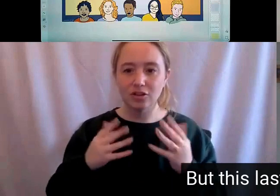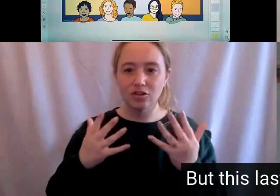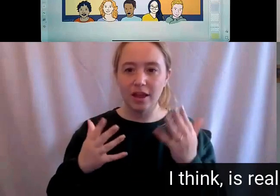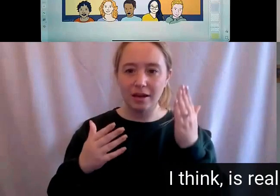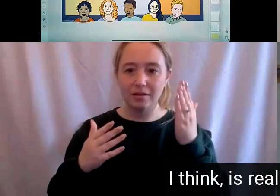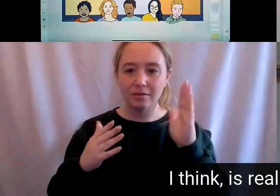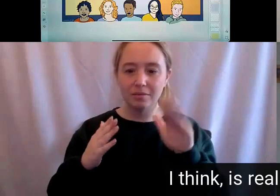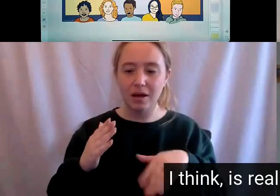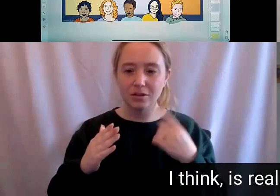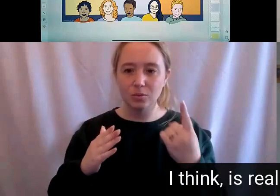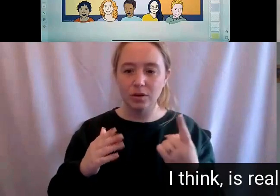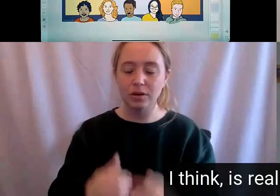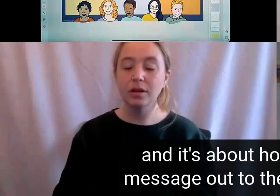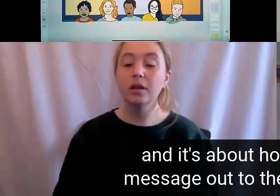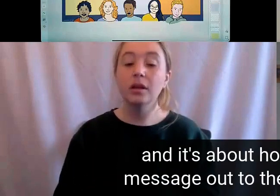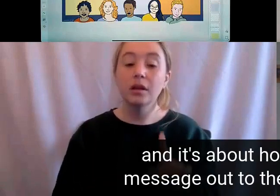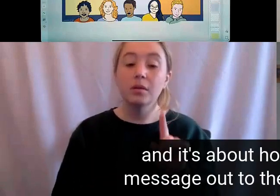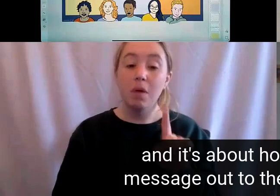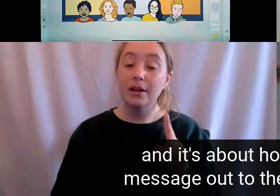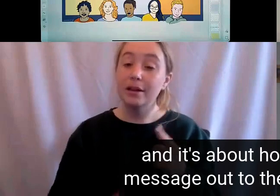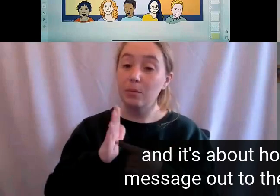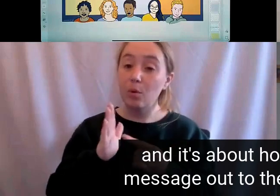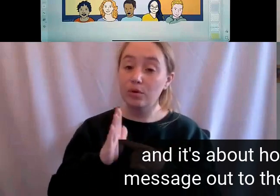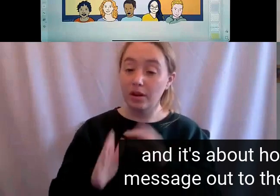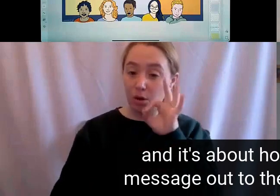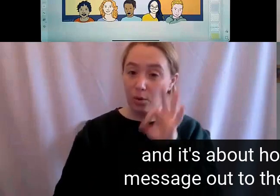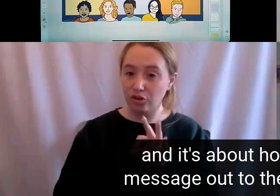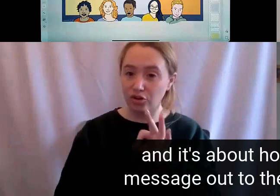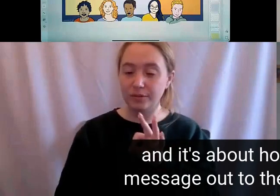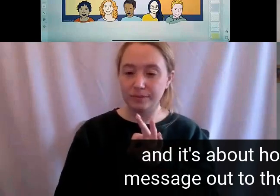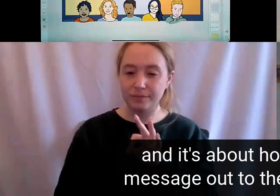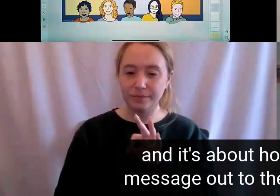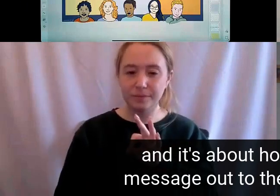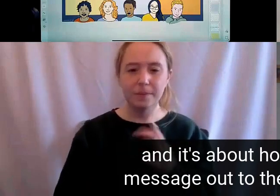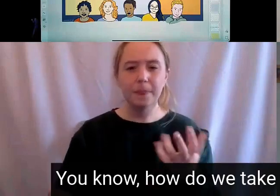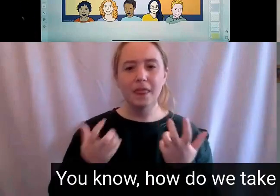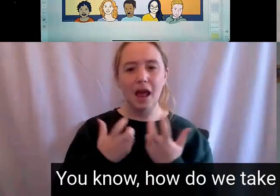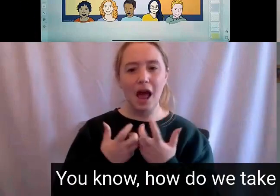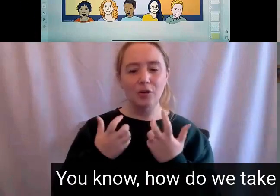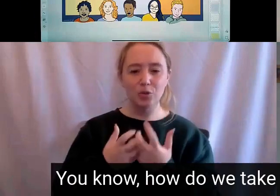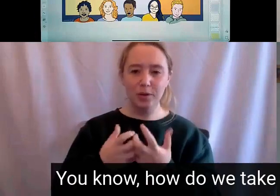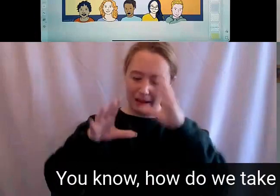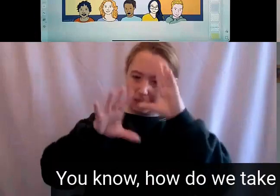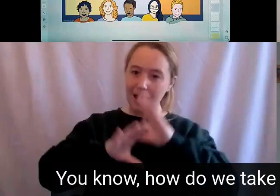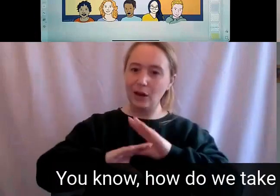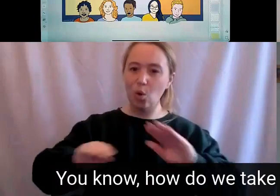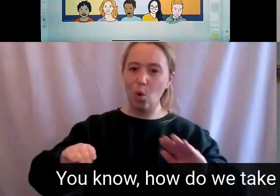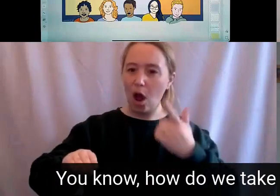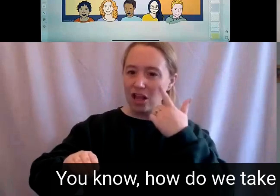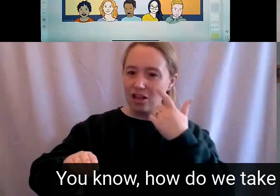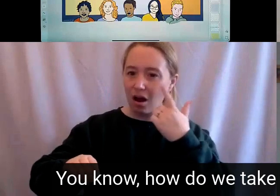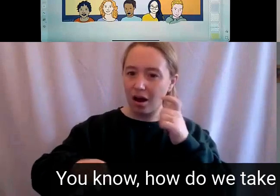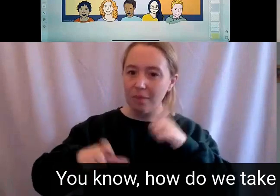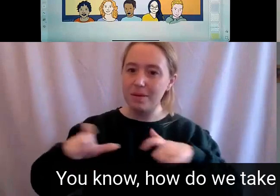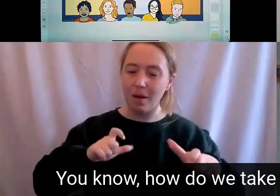this last question I think is really important, and it's about how do we get the message out to the next generation? You know, how do we